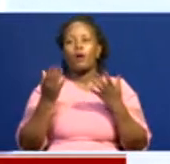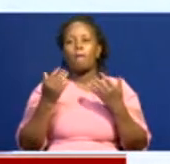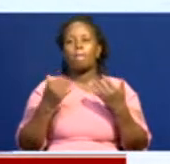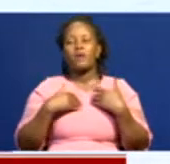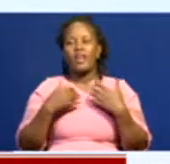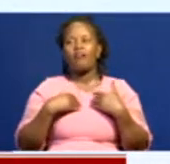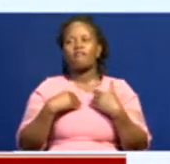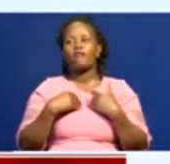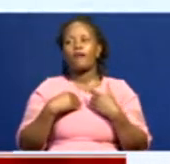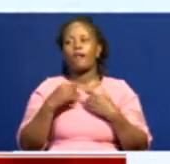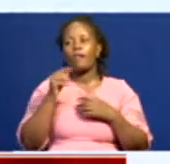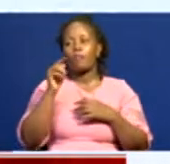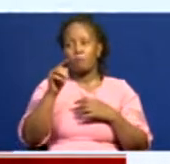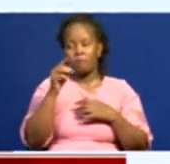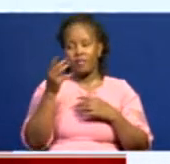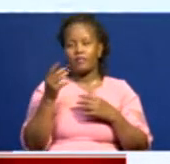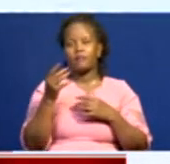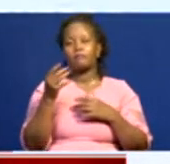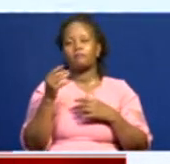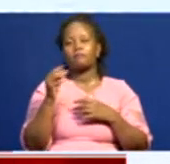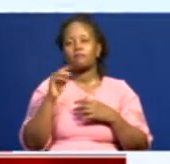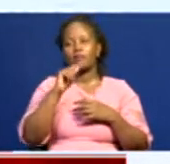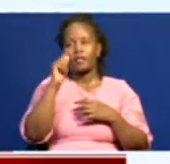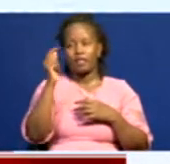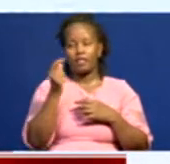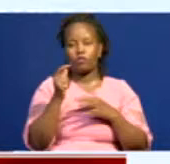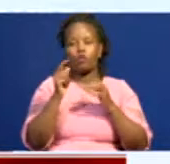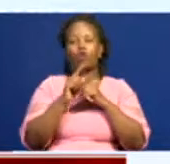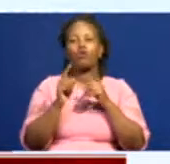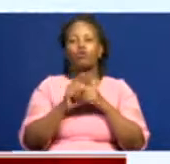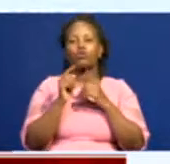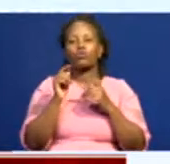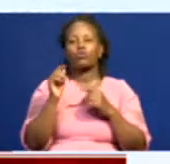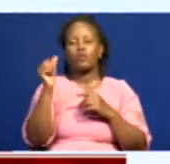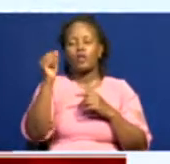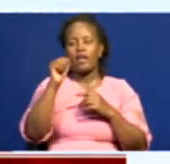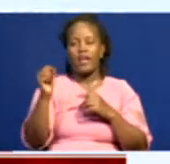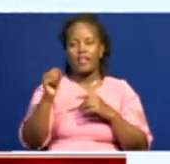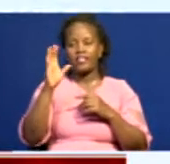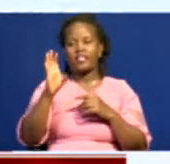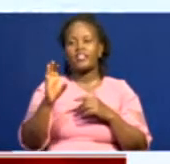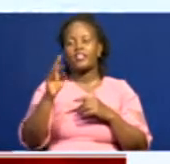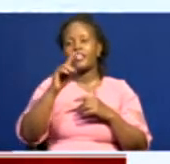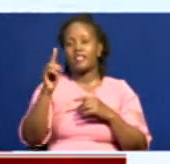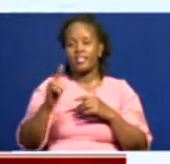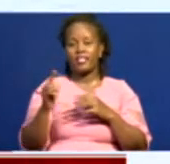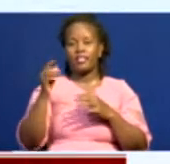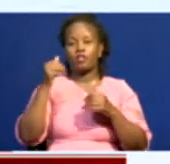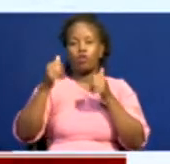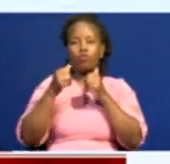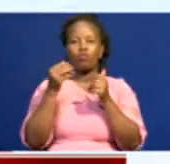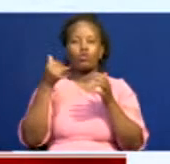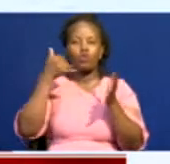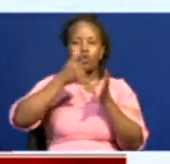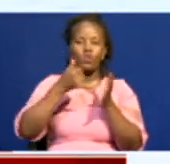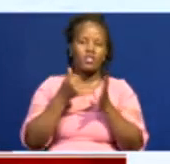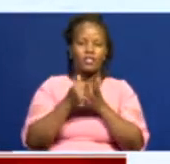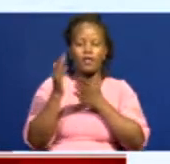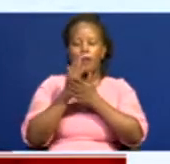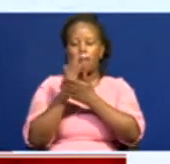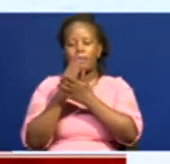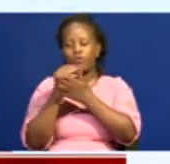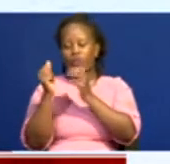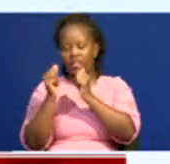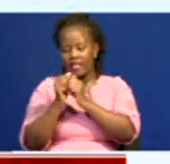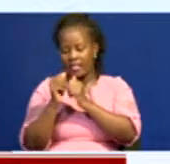Africa, the SEZ contributes between 10 and 13%